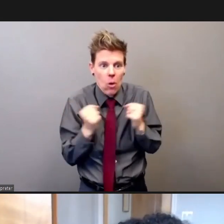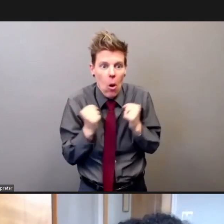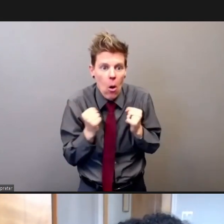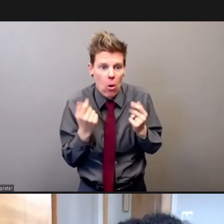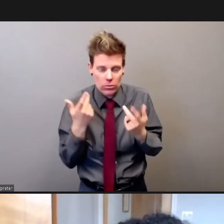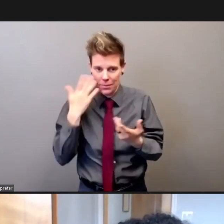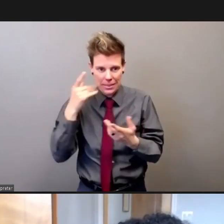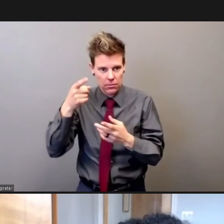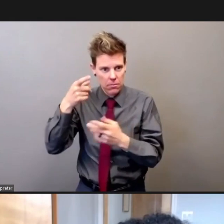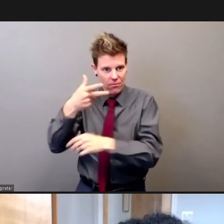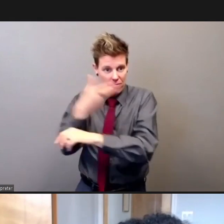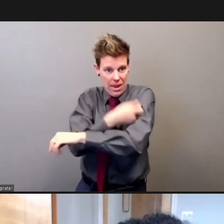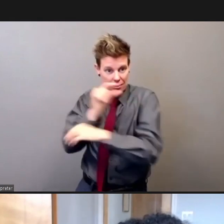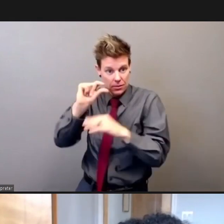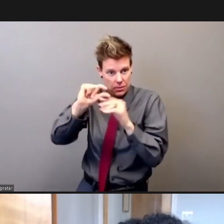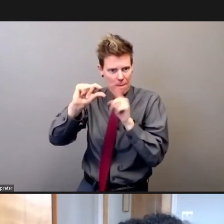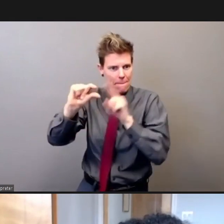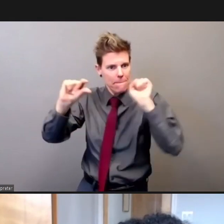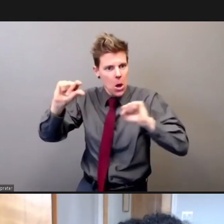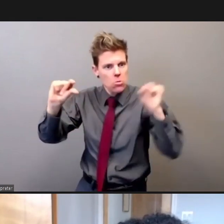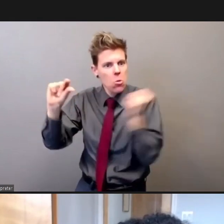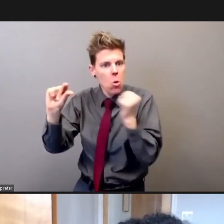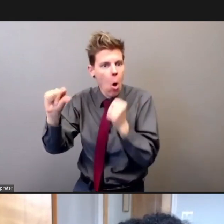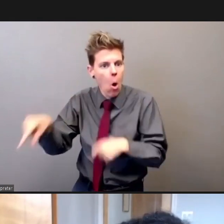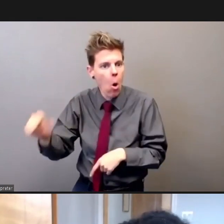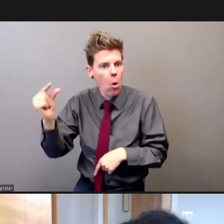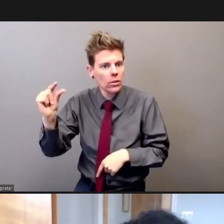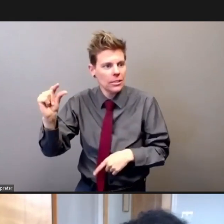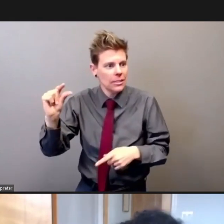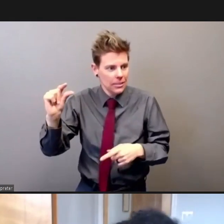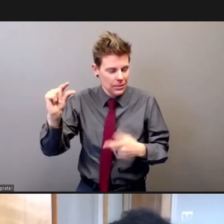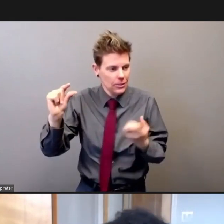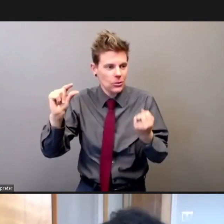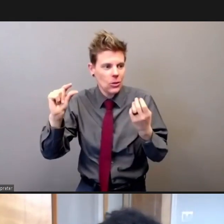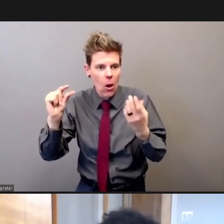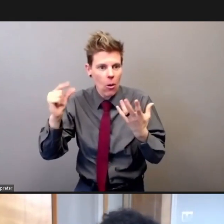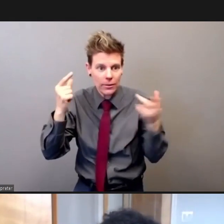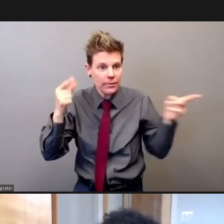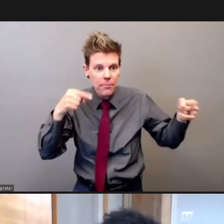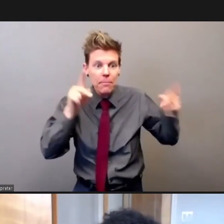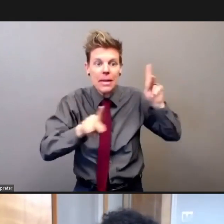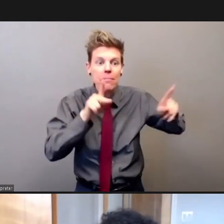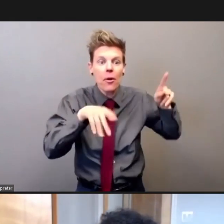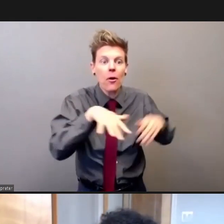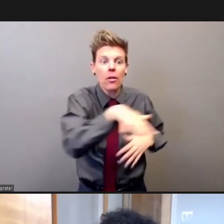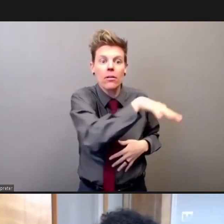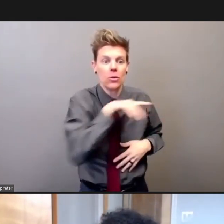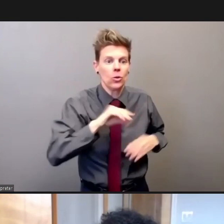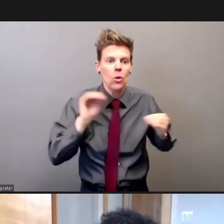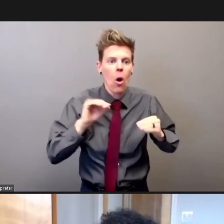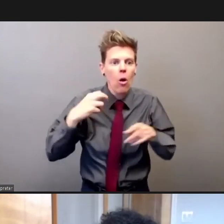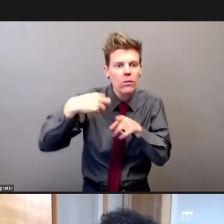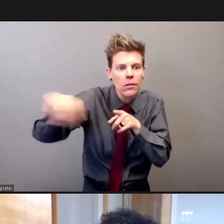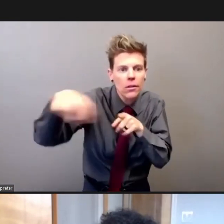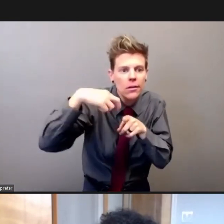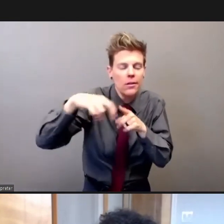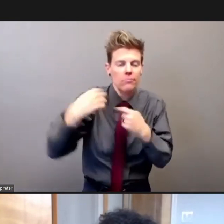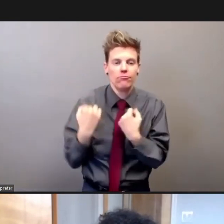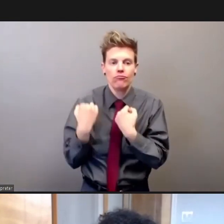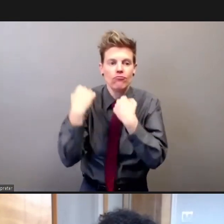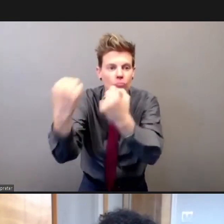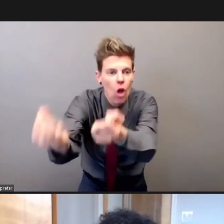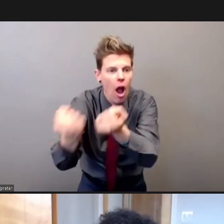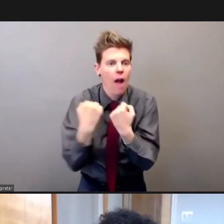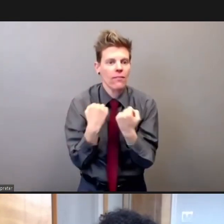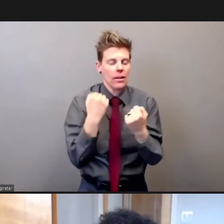don't have the transportation access. So think about really remote areas of the state. Think about, again,